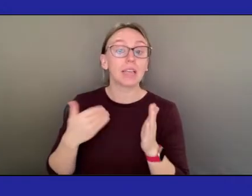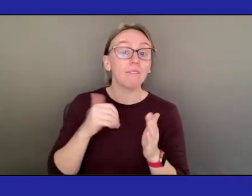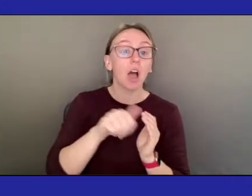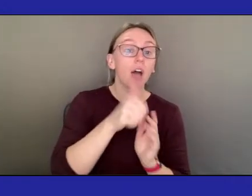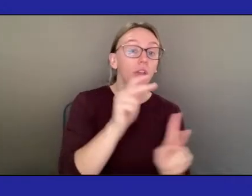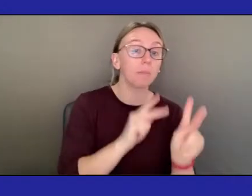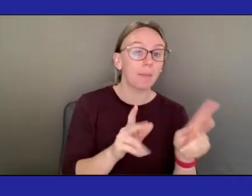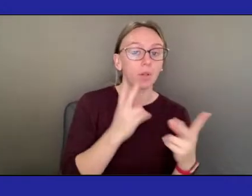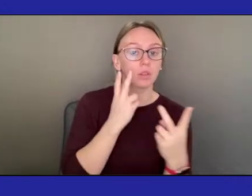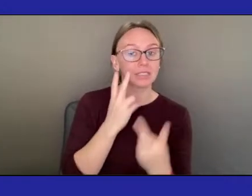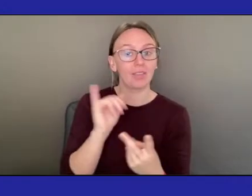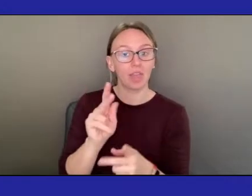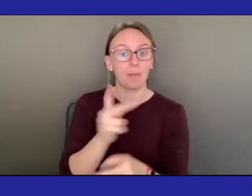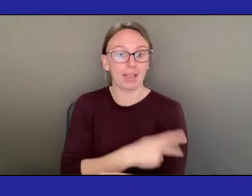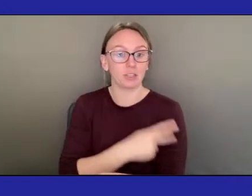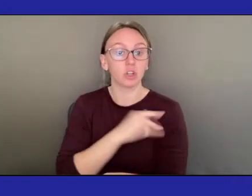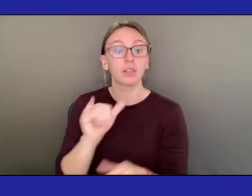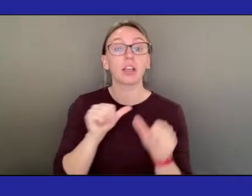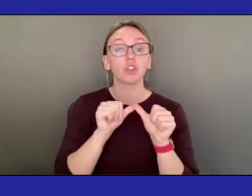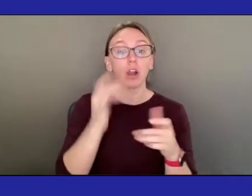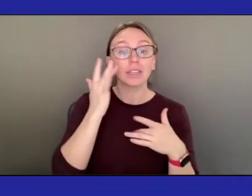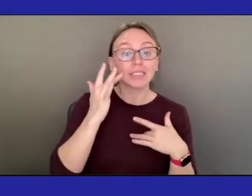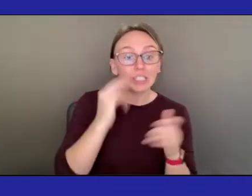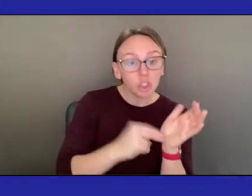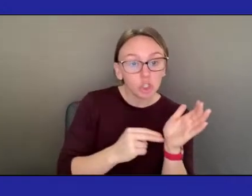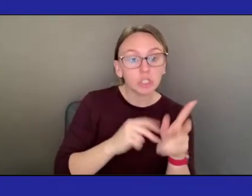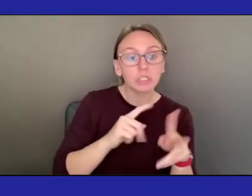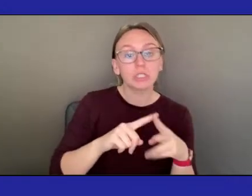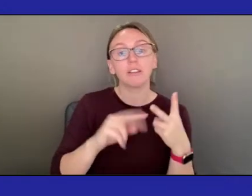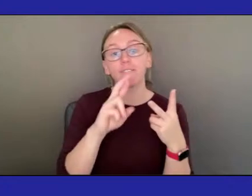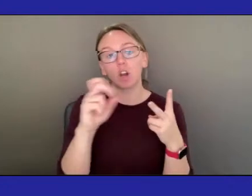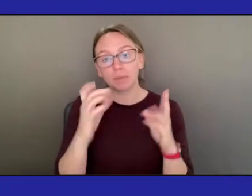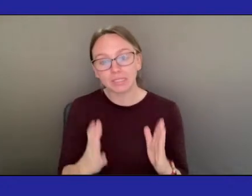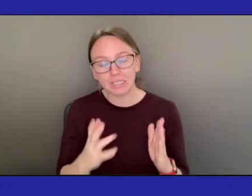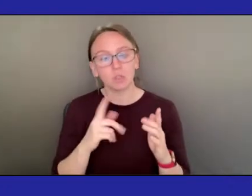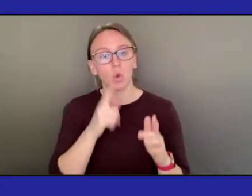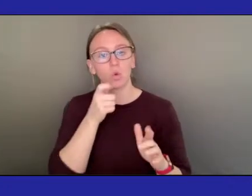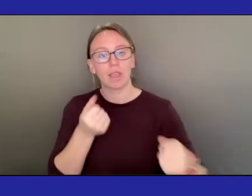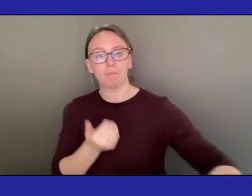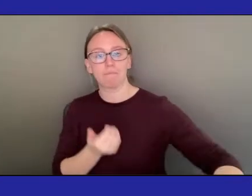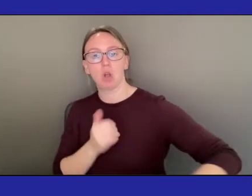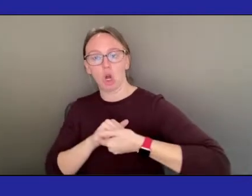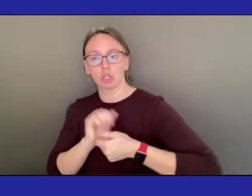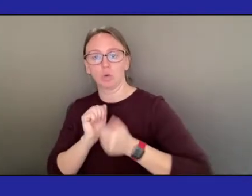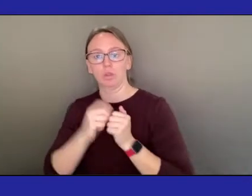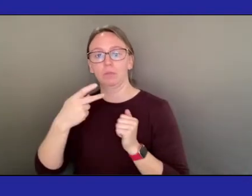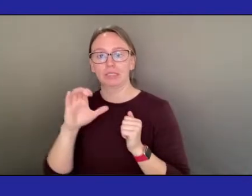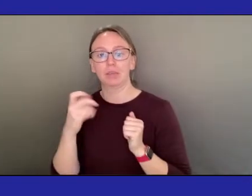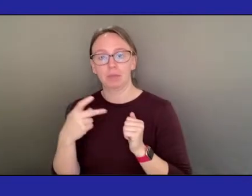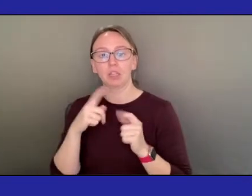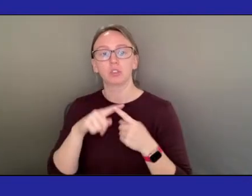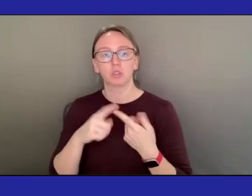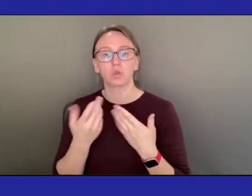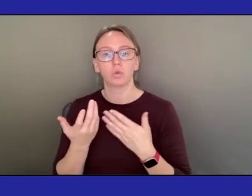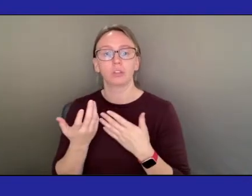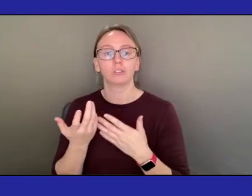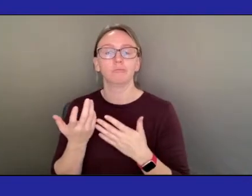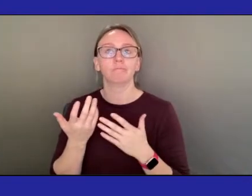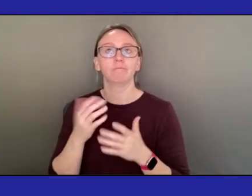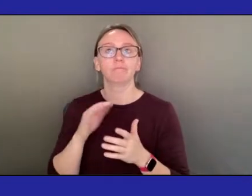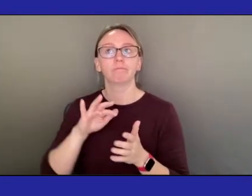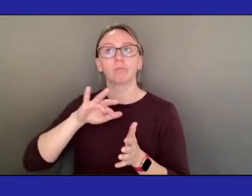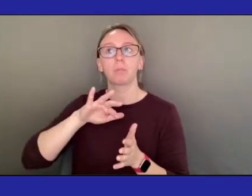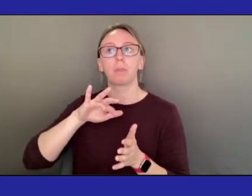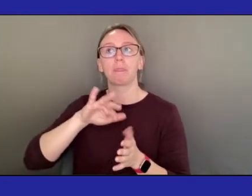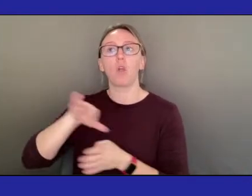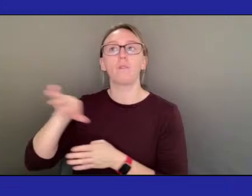disease nurses, that can really work with the PCP to overcome the clinician inertia and prescribing is important. And